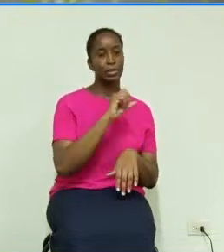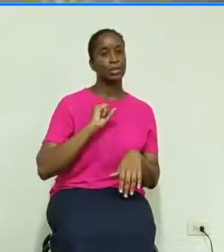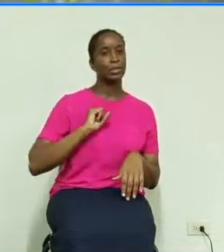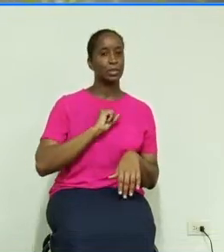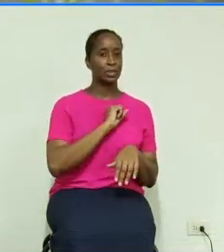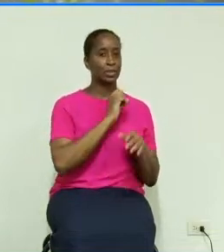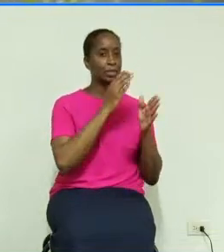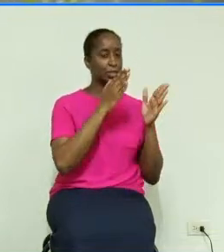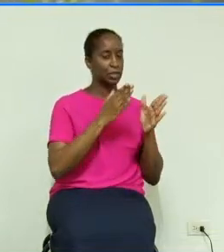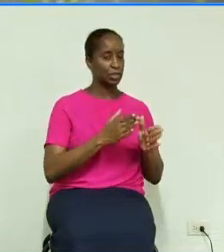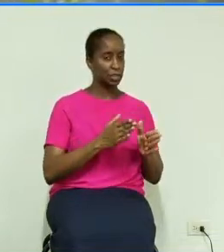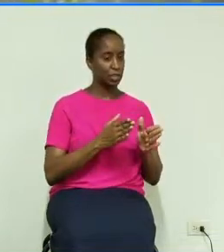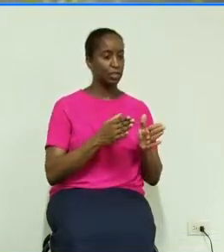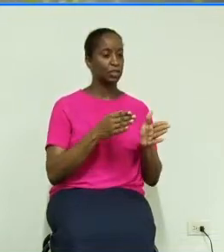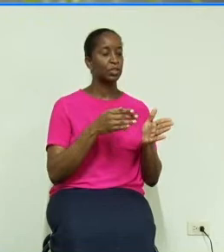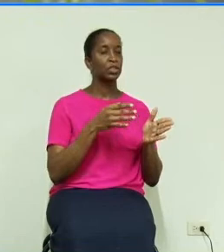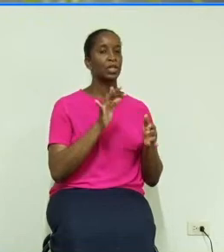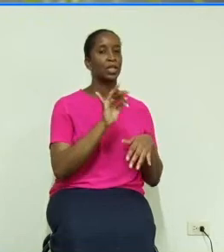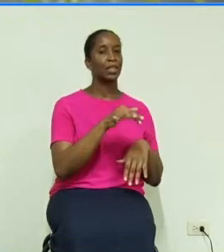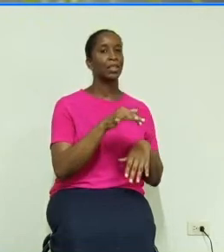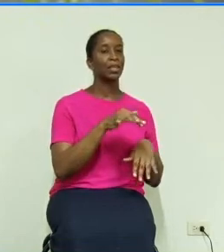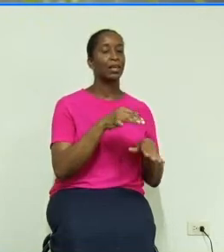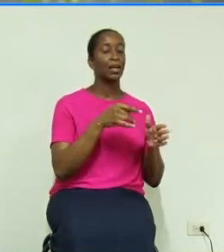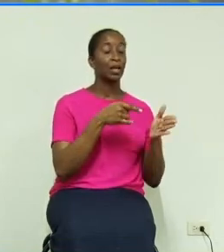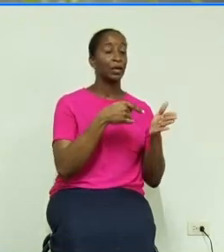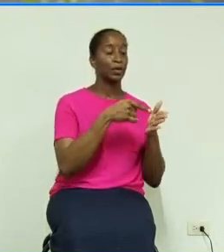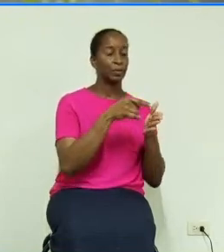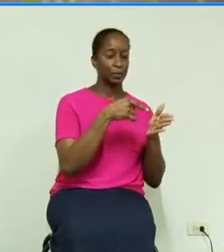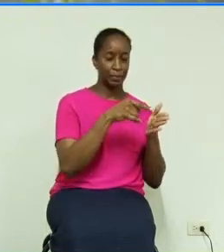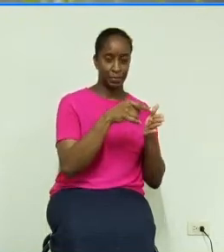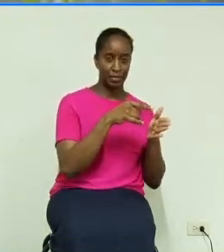stipend a month. Can you repeat that, please?